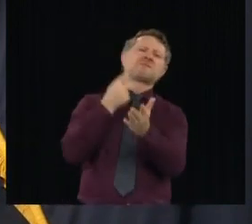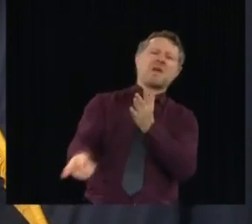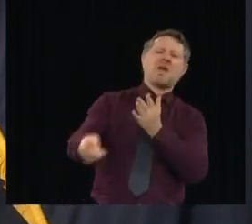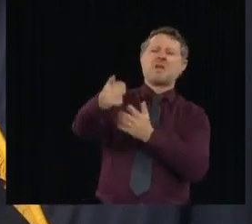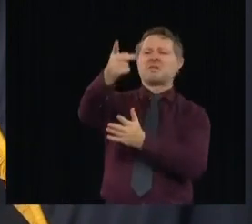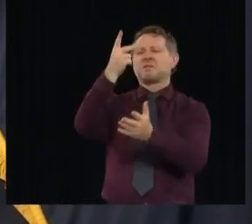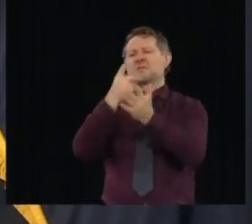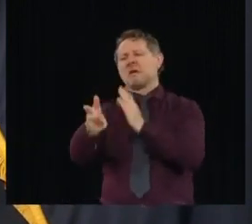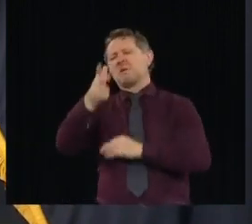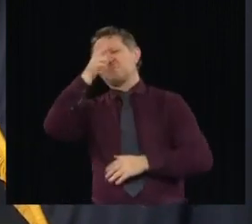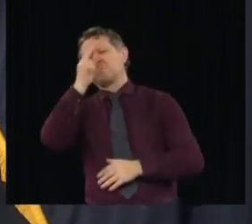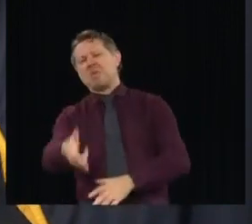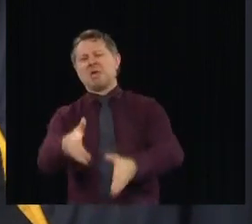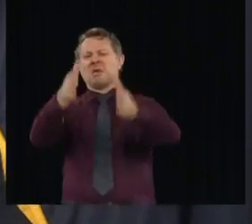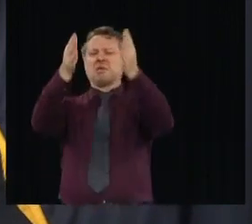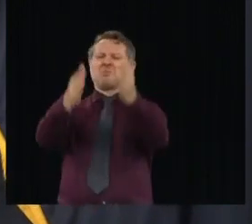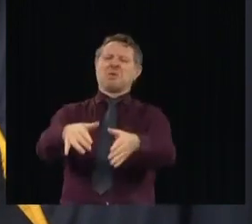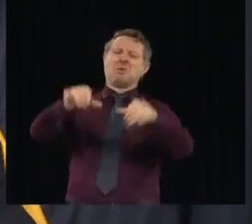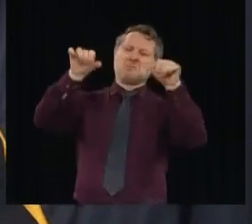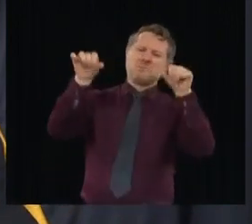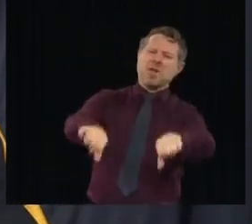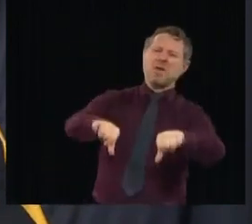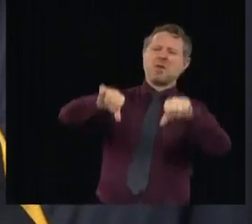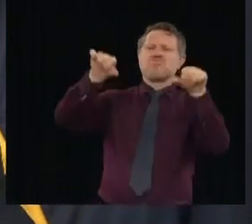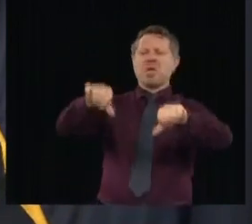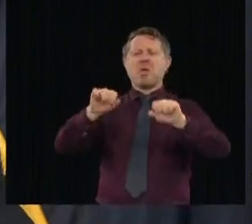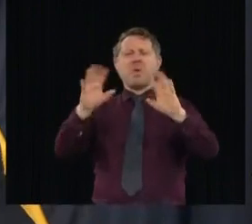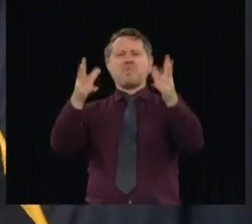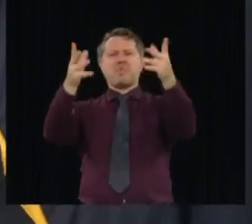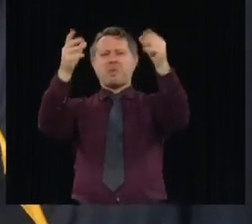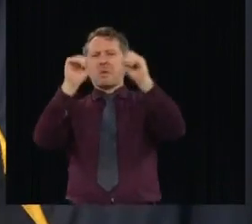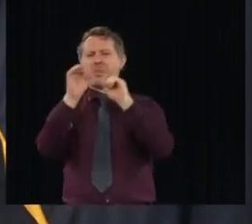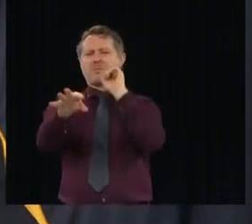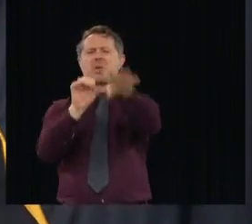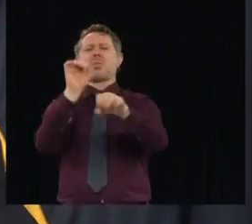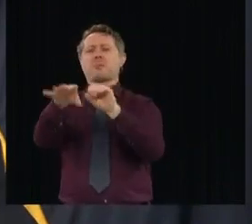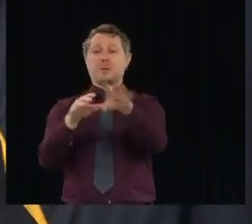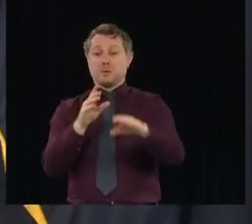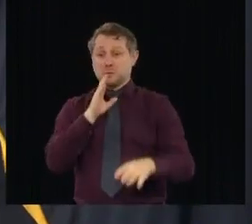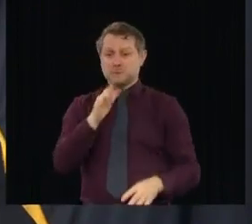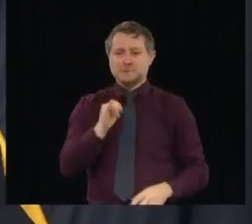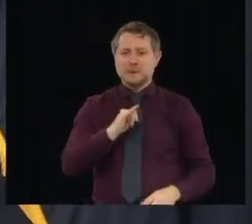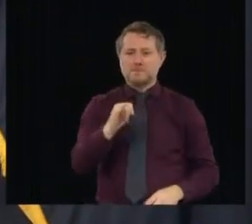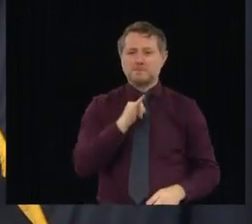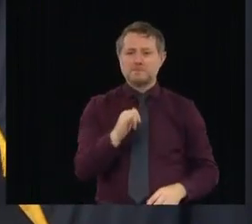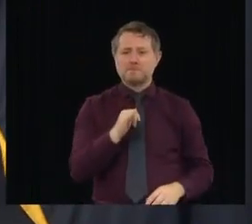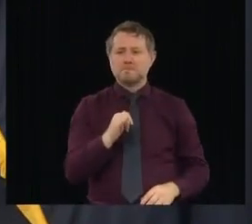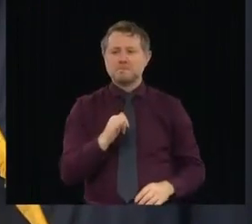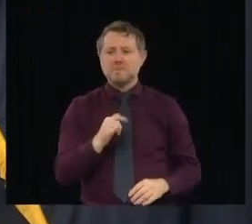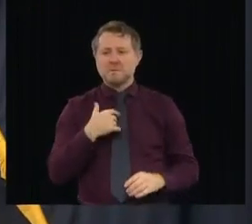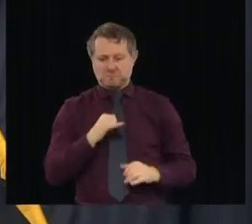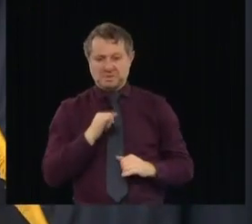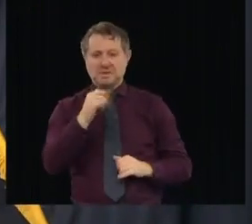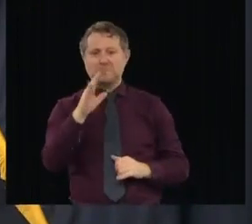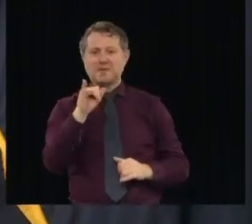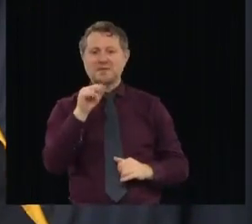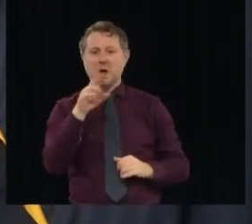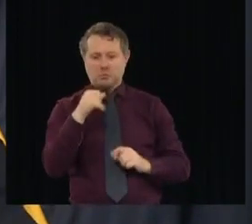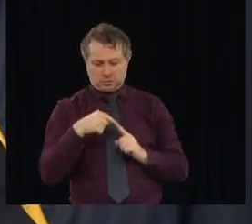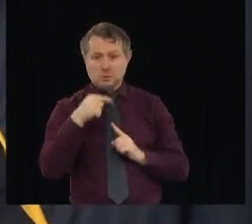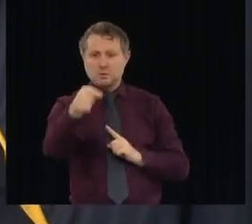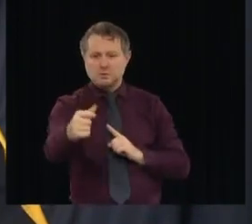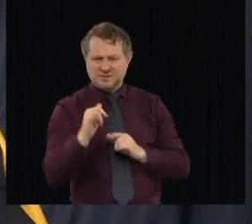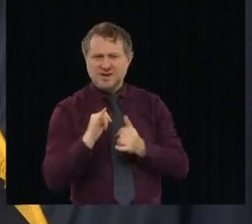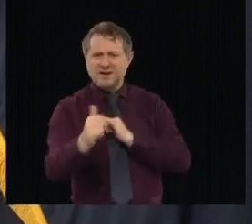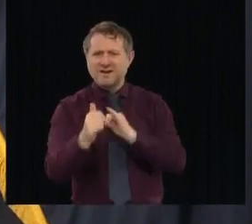bad person, you're not going to have it. Okay, it's binary. It's for me to say, well, I tried my best, I really tried,